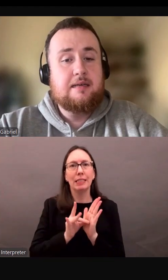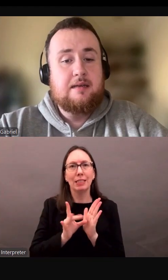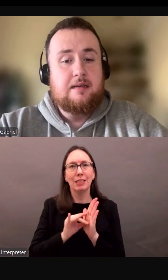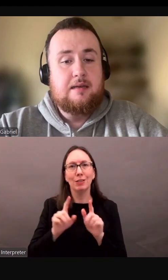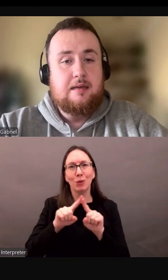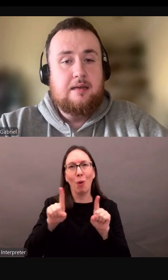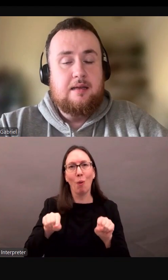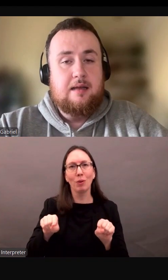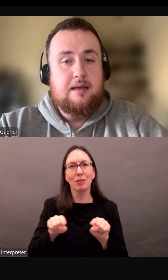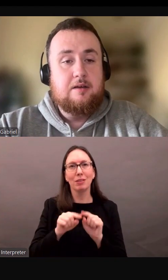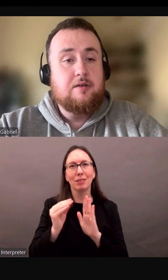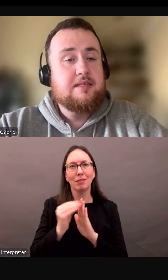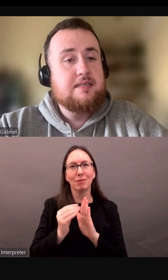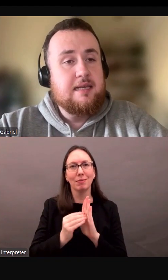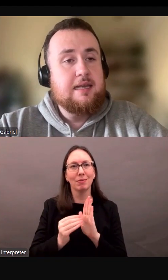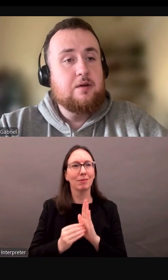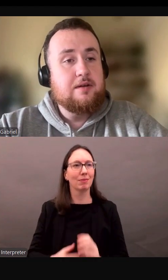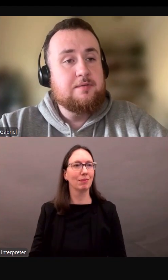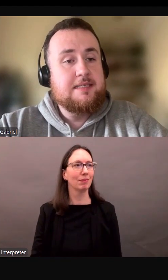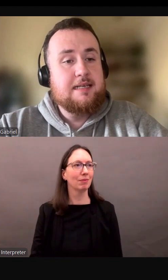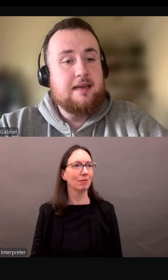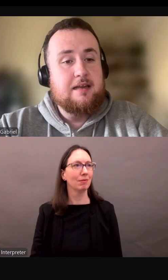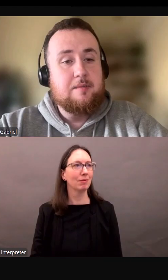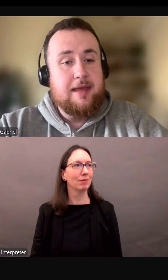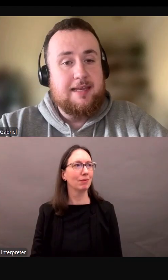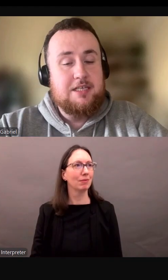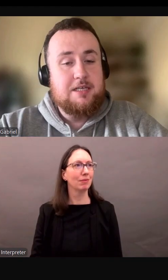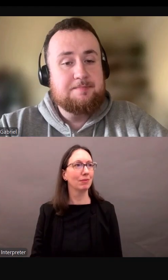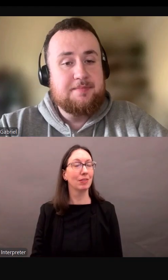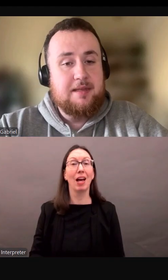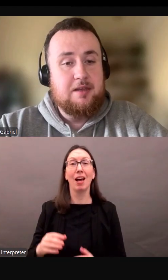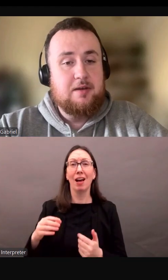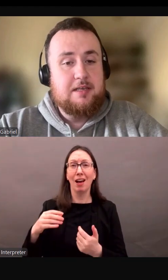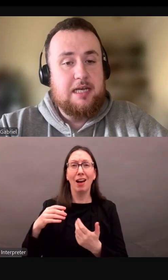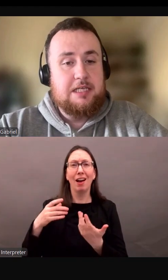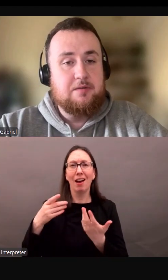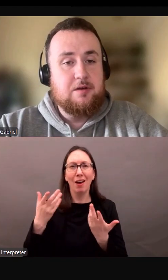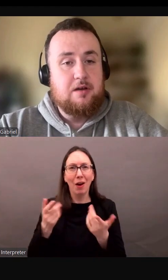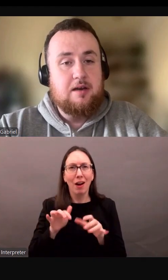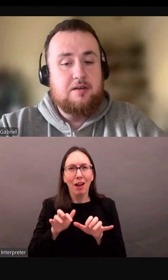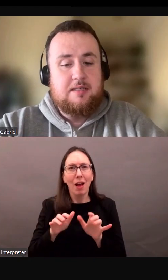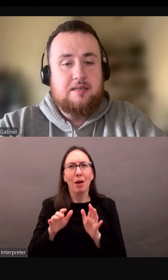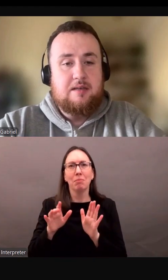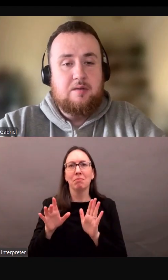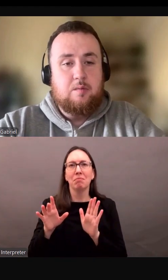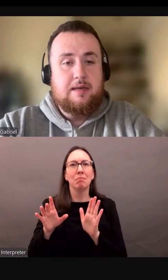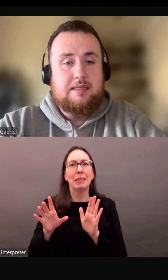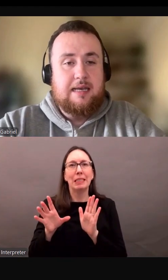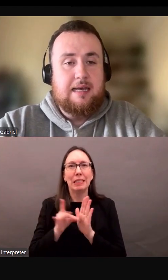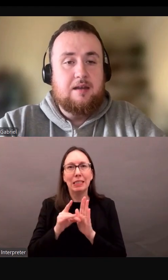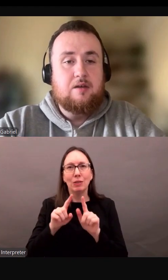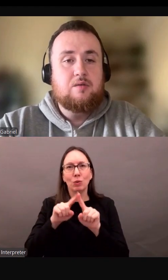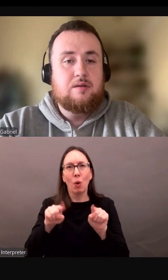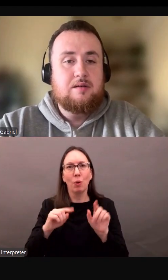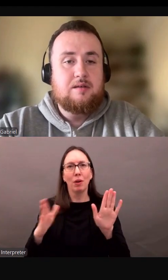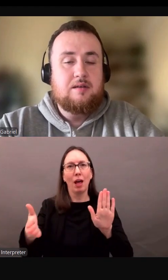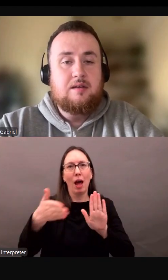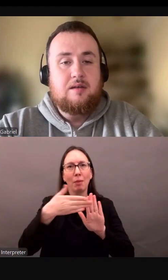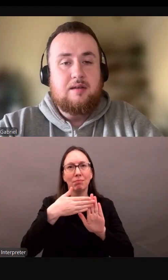actually creates a sticky note physically on the page. You can change different colors. You can say